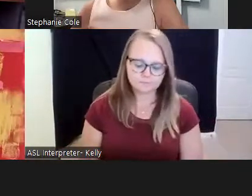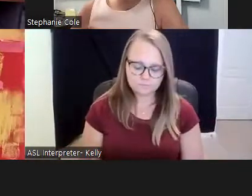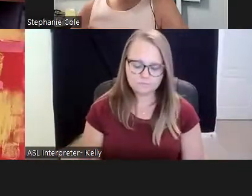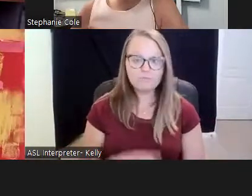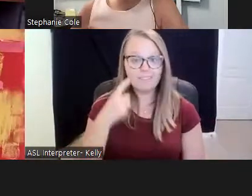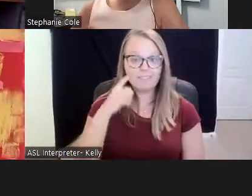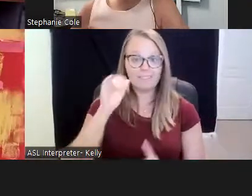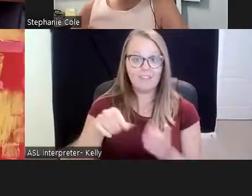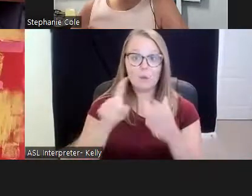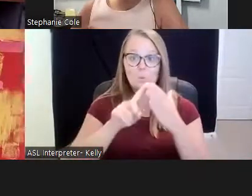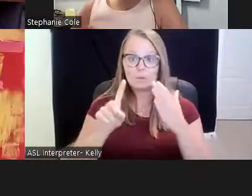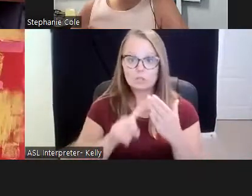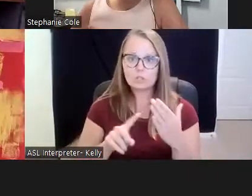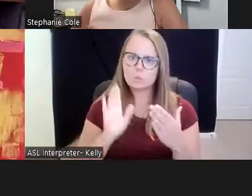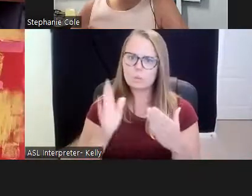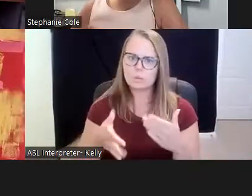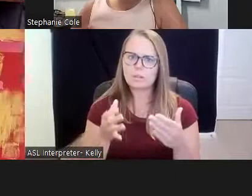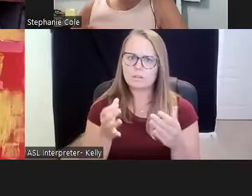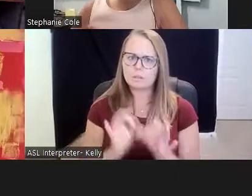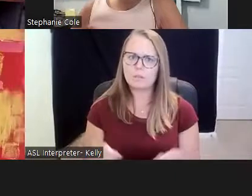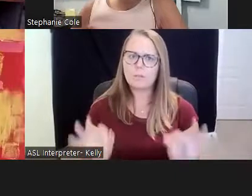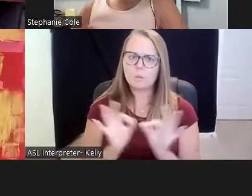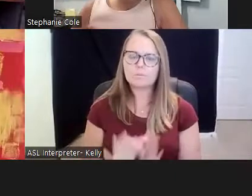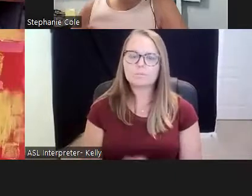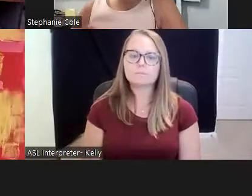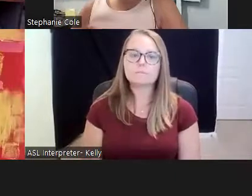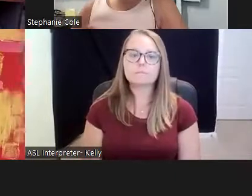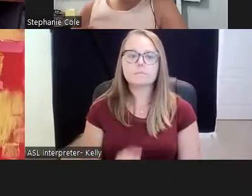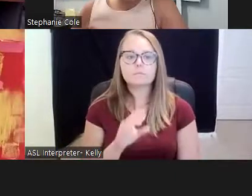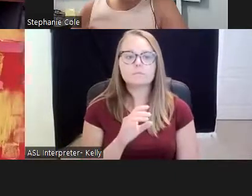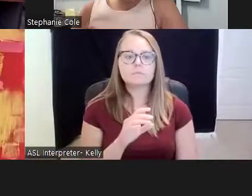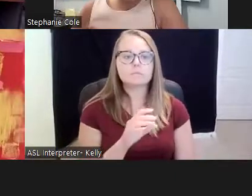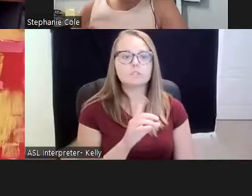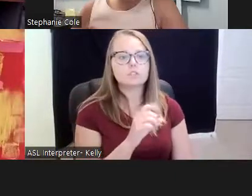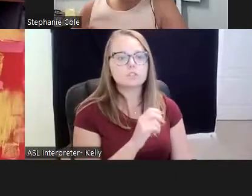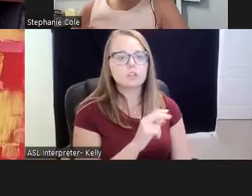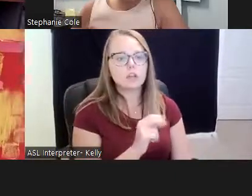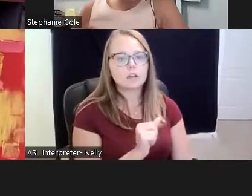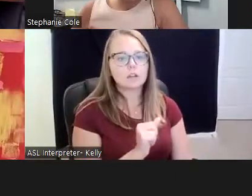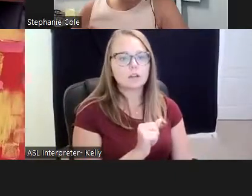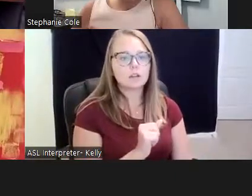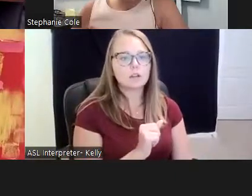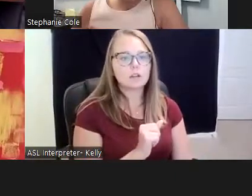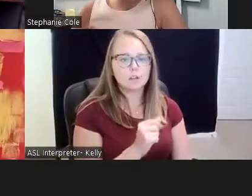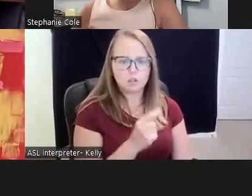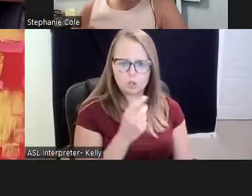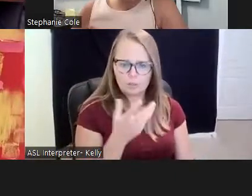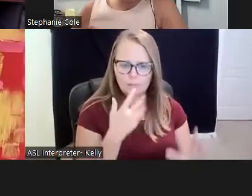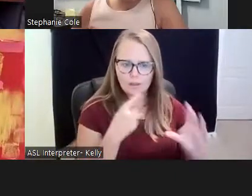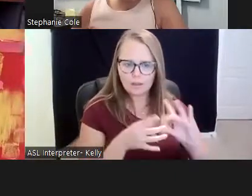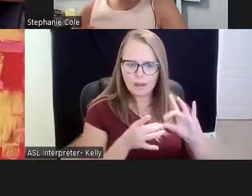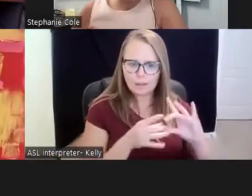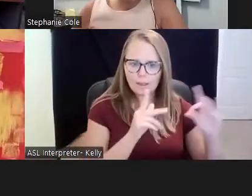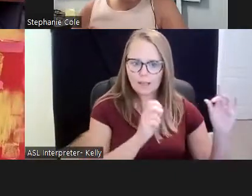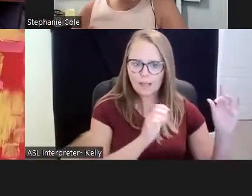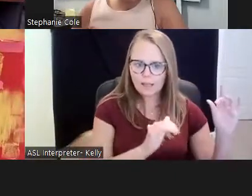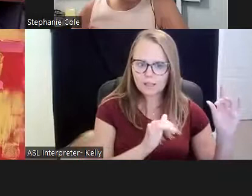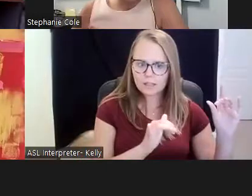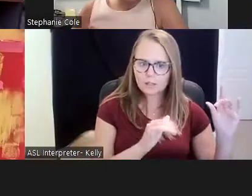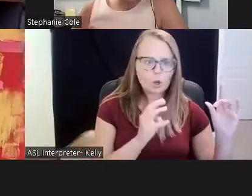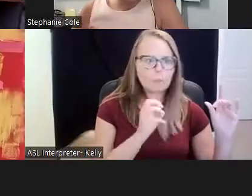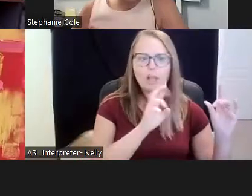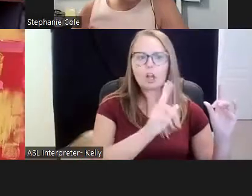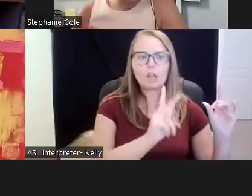research alone is going to be really important. Thanks, Kelly. Lika, you were good. I think you were going to make a comment and then we can go to